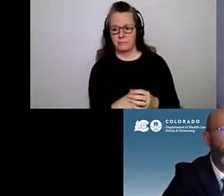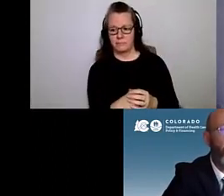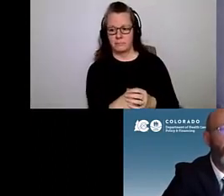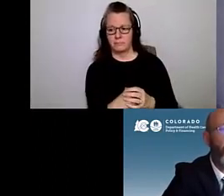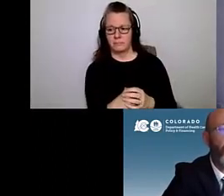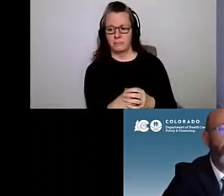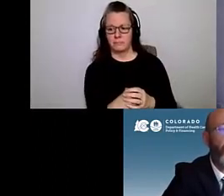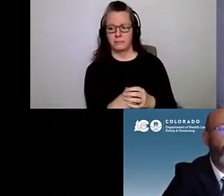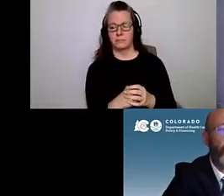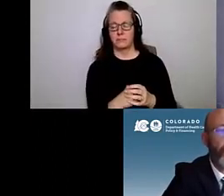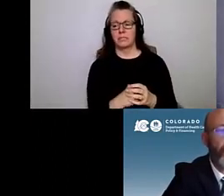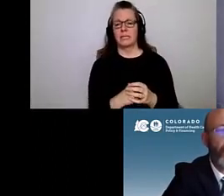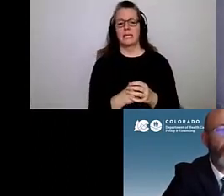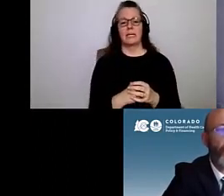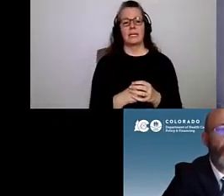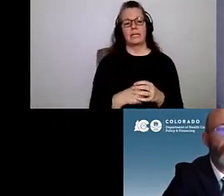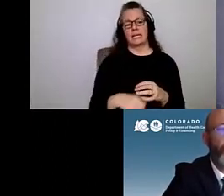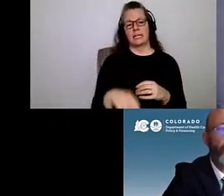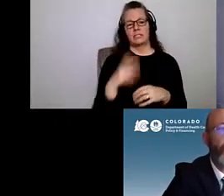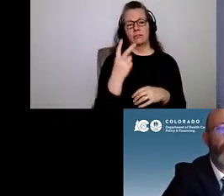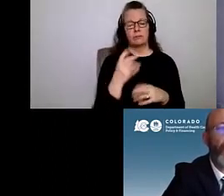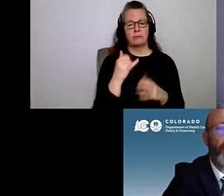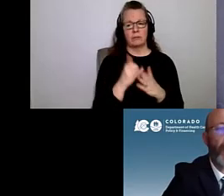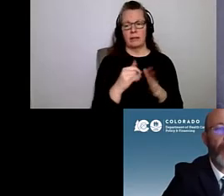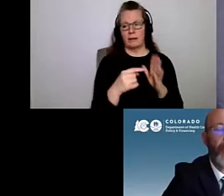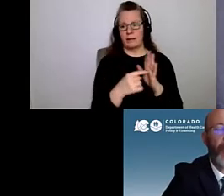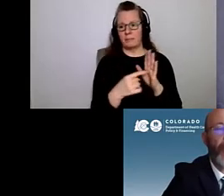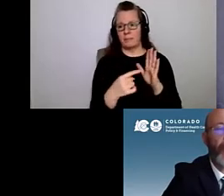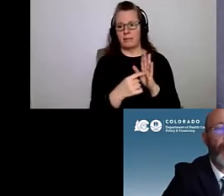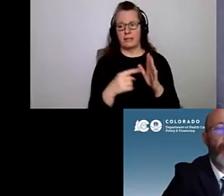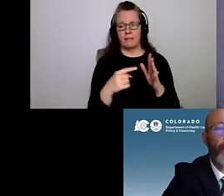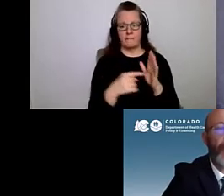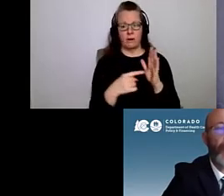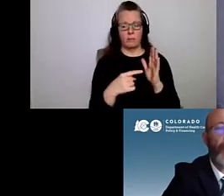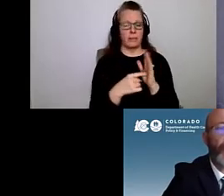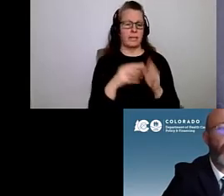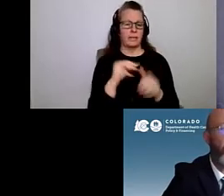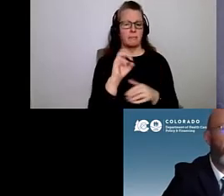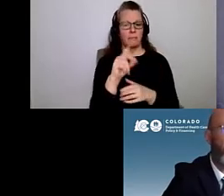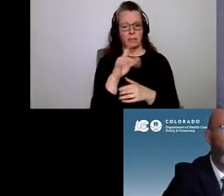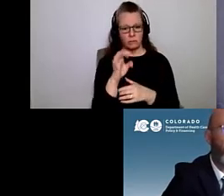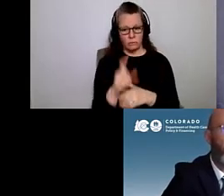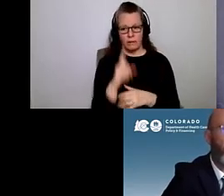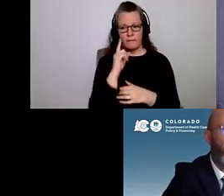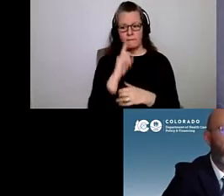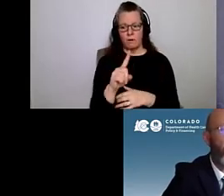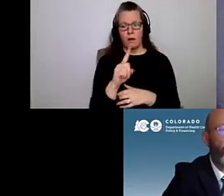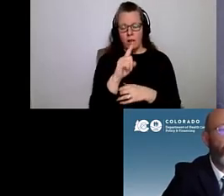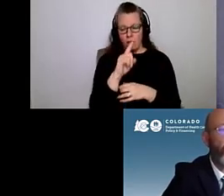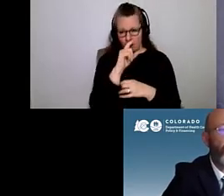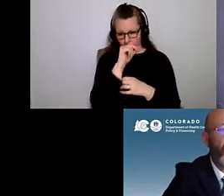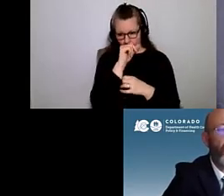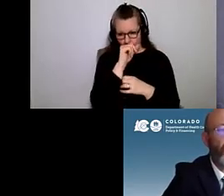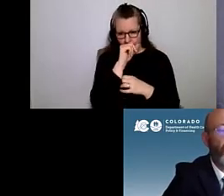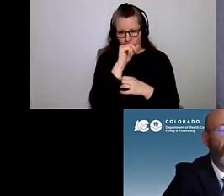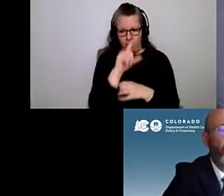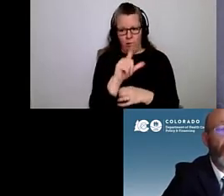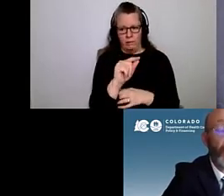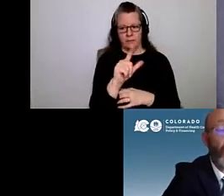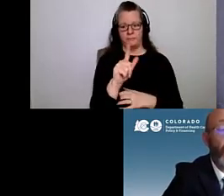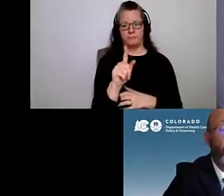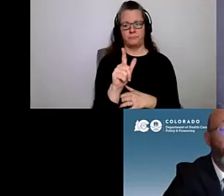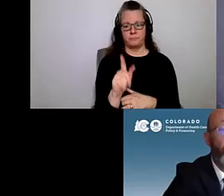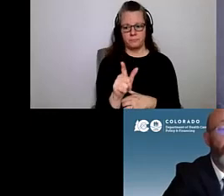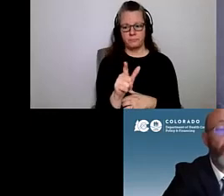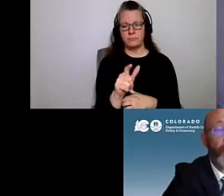we implemented the affordability module through a soft launch in June 2021. This module shares